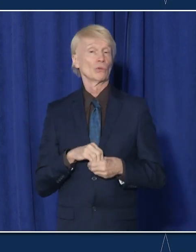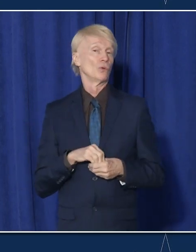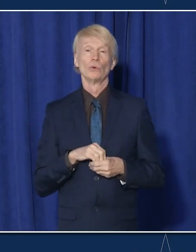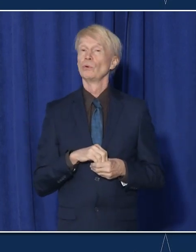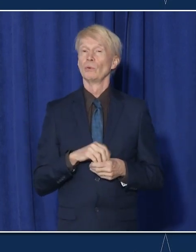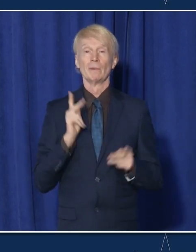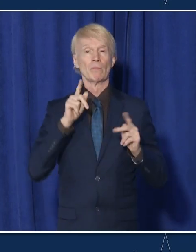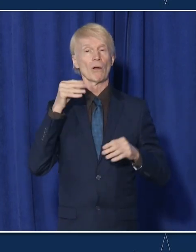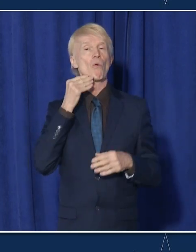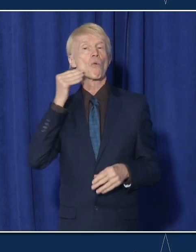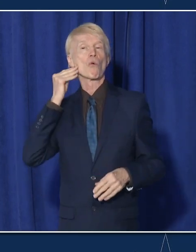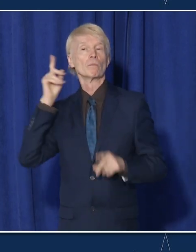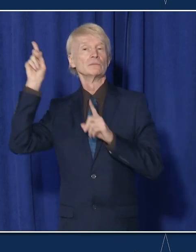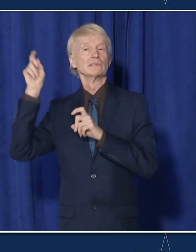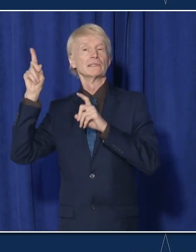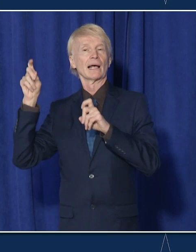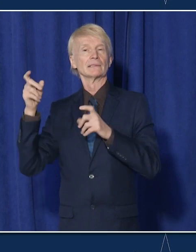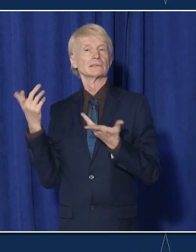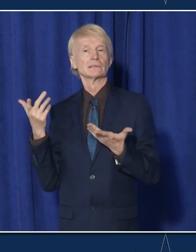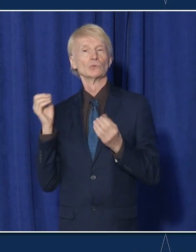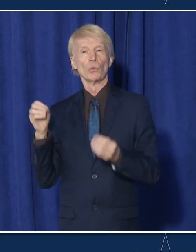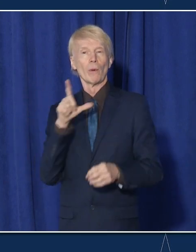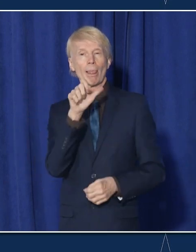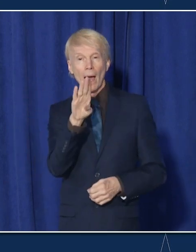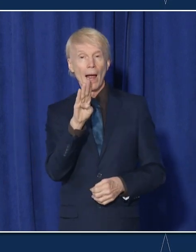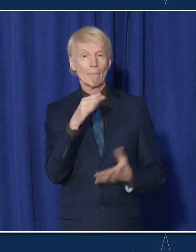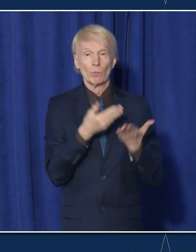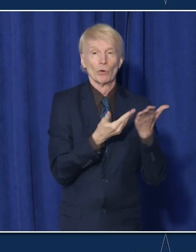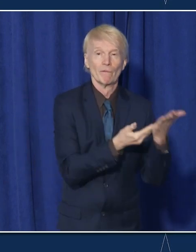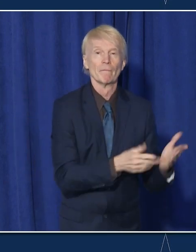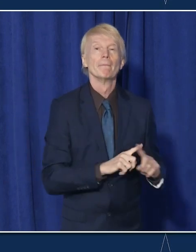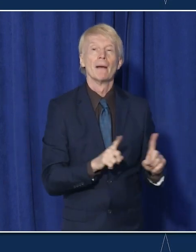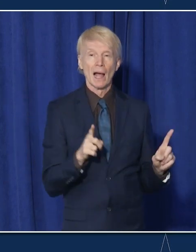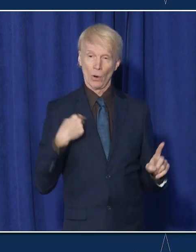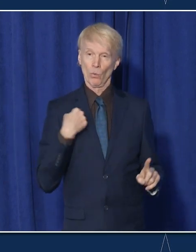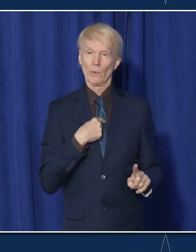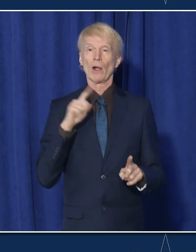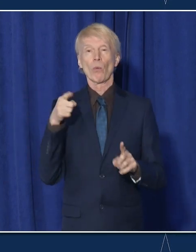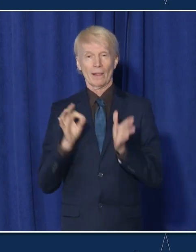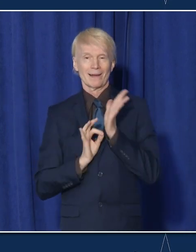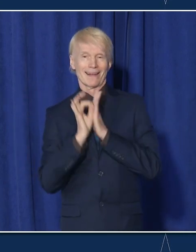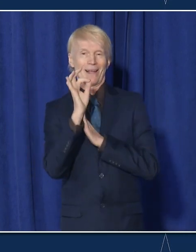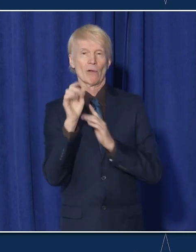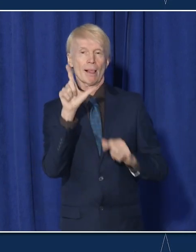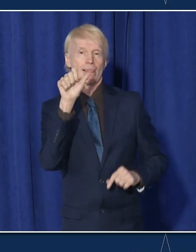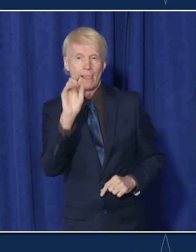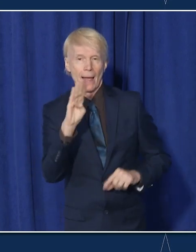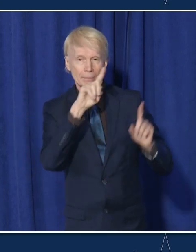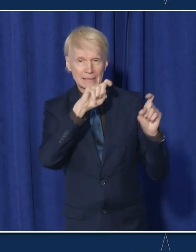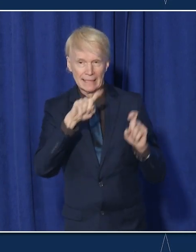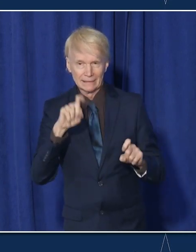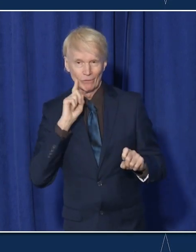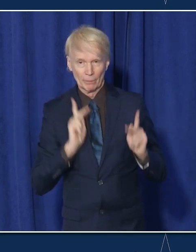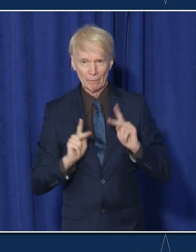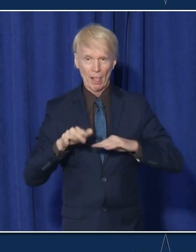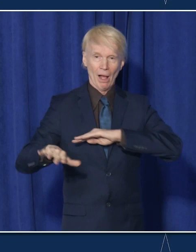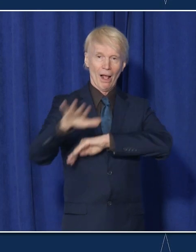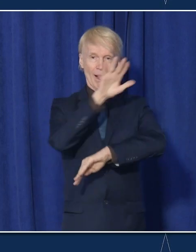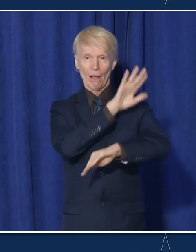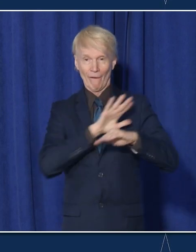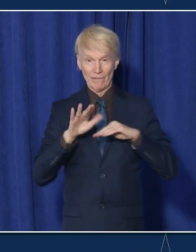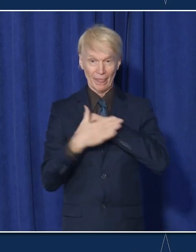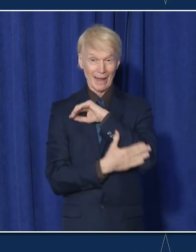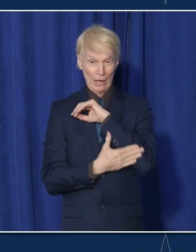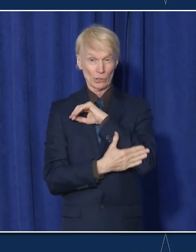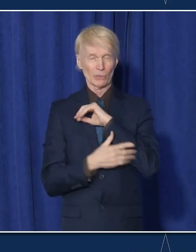up in a laboratory, but it includes every single laboratory test for anybody in Chicago or across the country. And we're able to